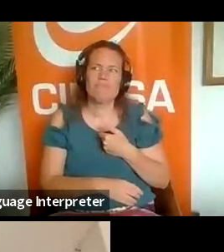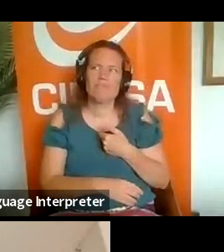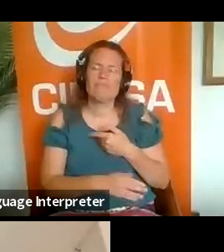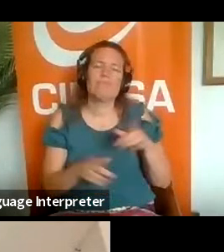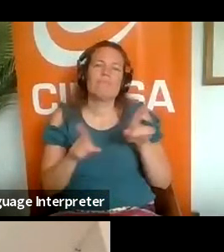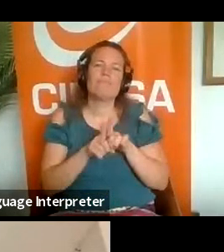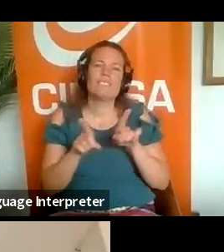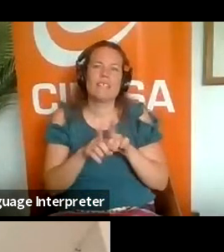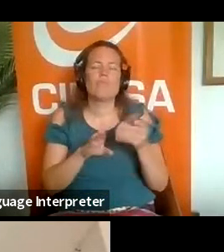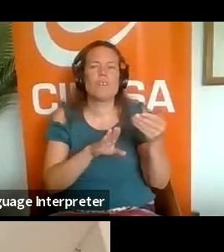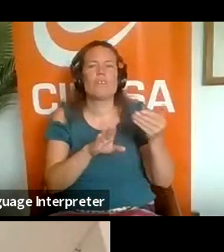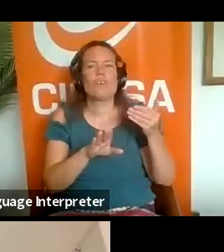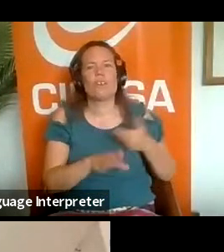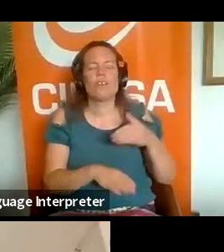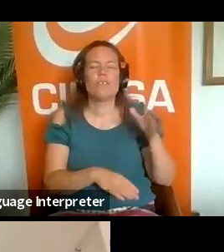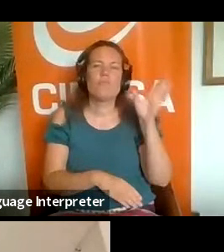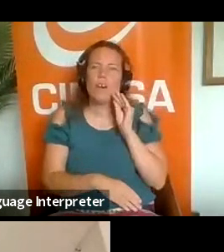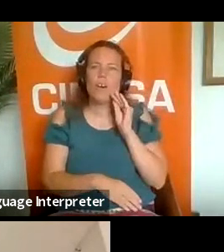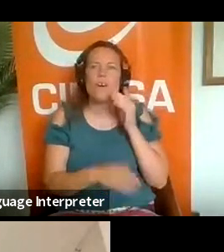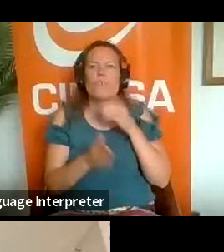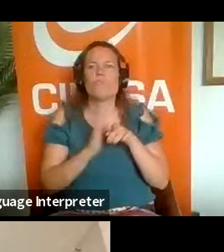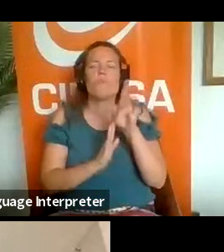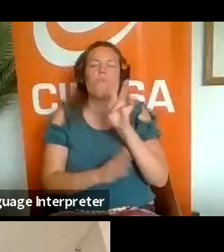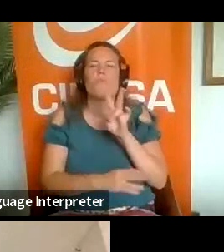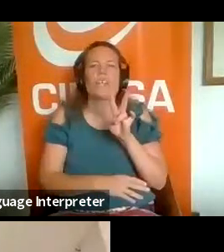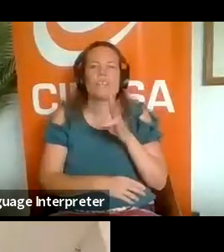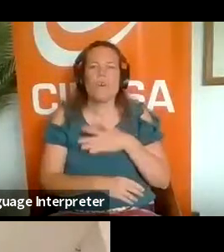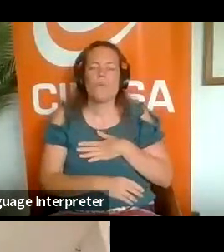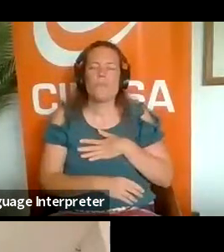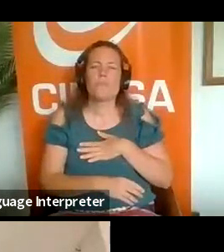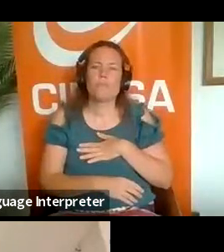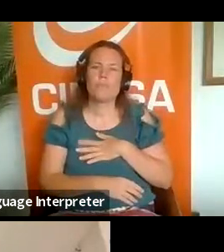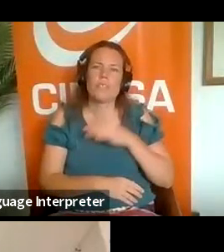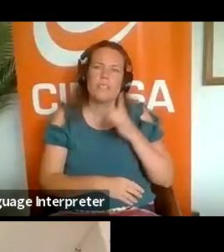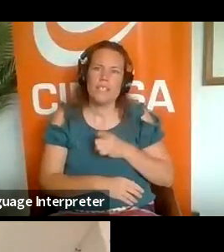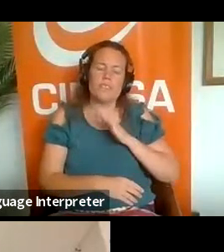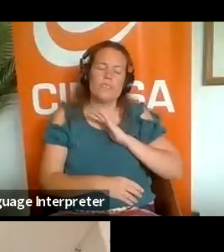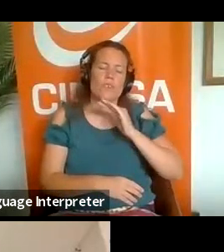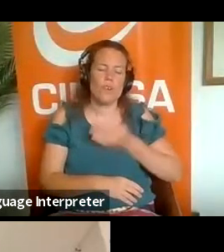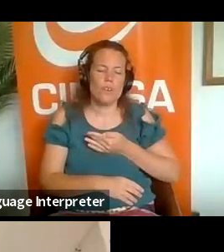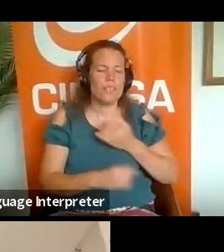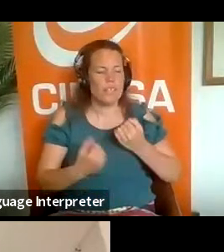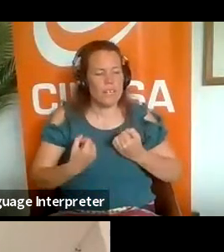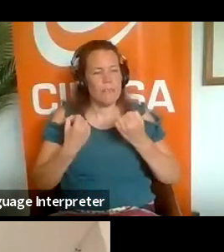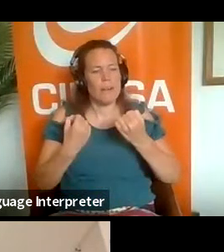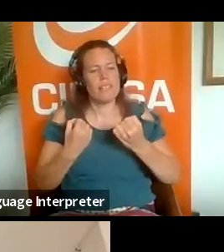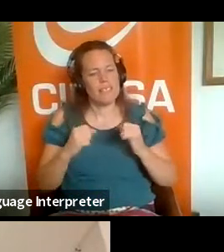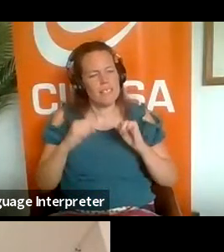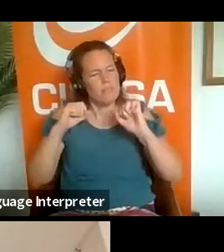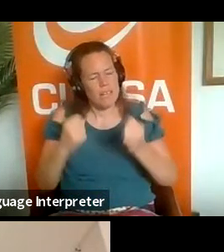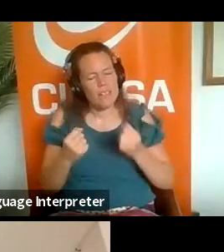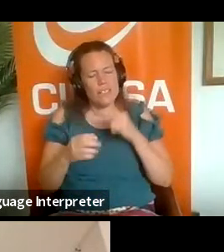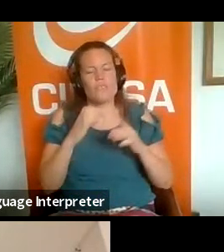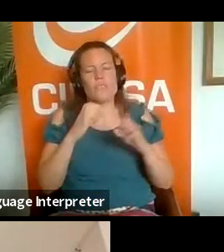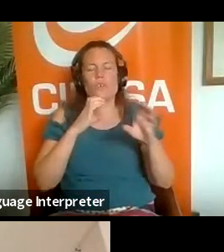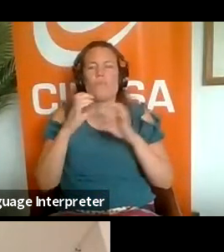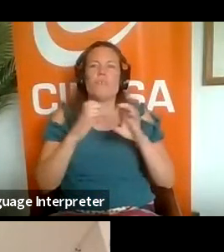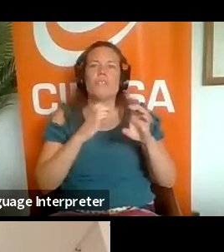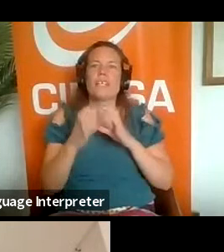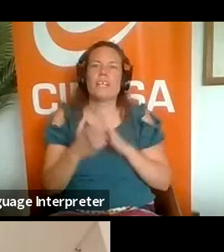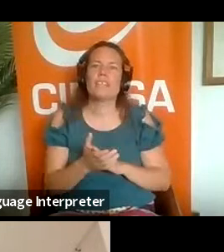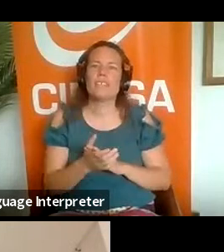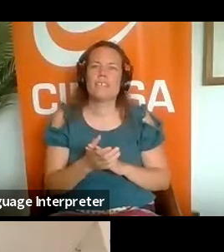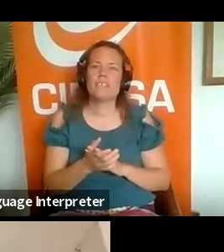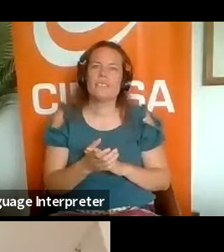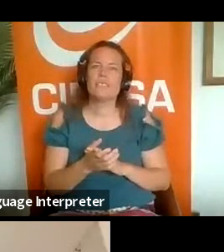Victor, saying it limits your capacity and ability to communicate. And we've seen instances in which just because you know that the